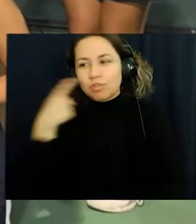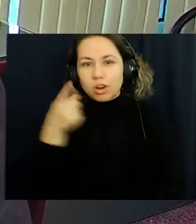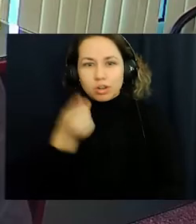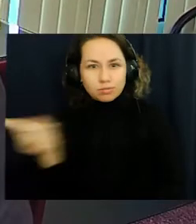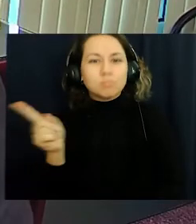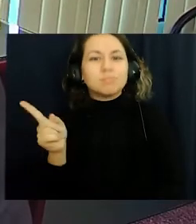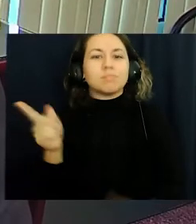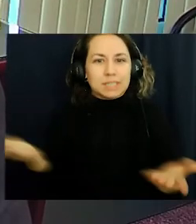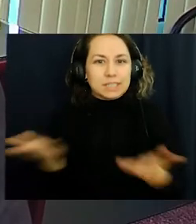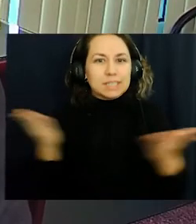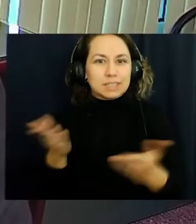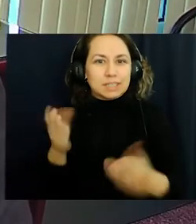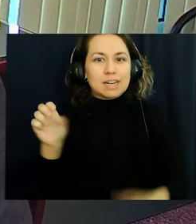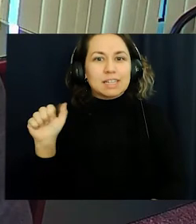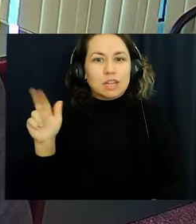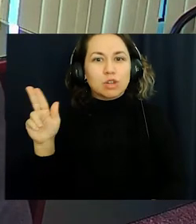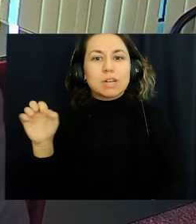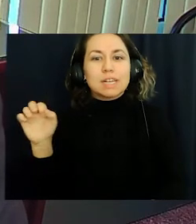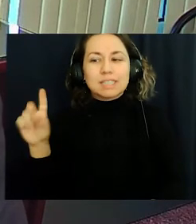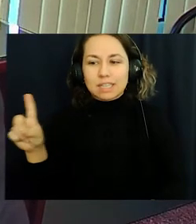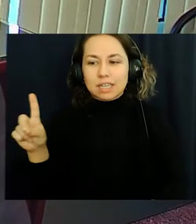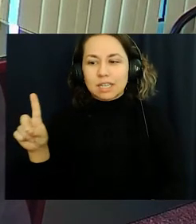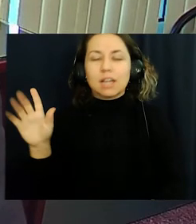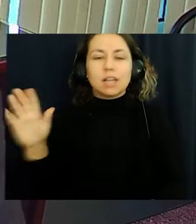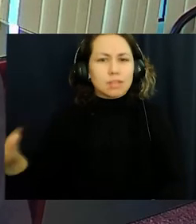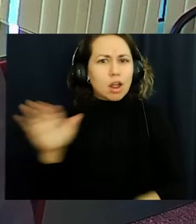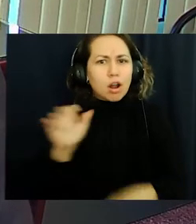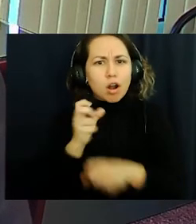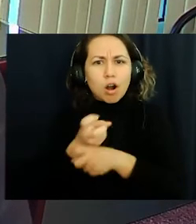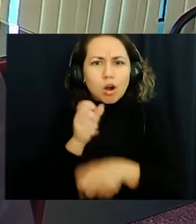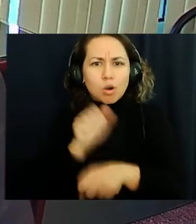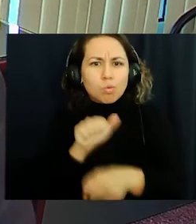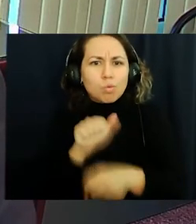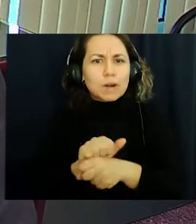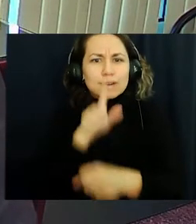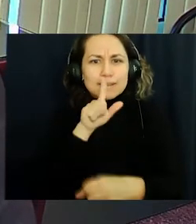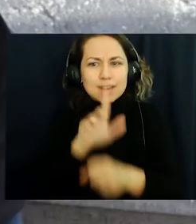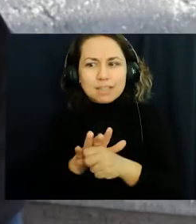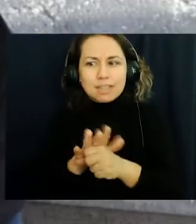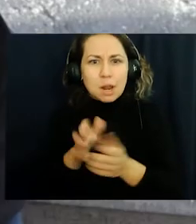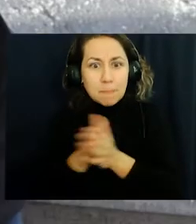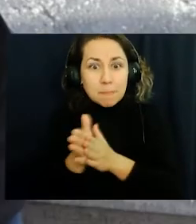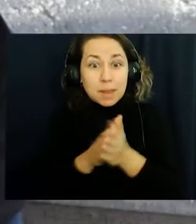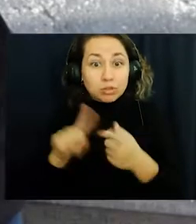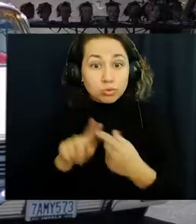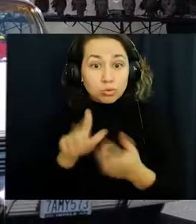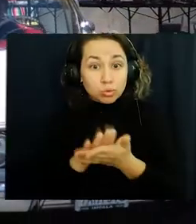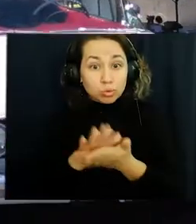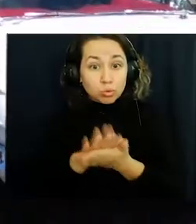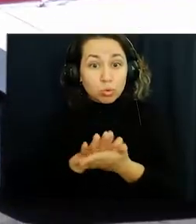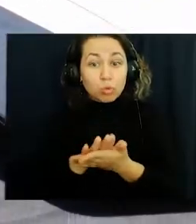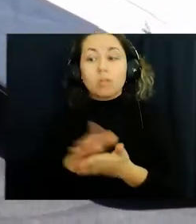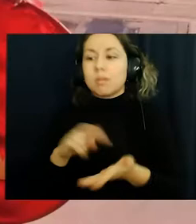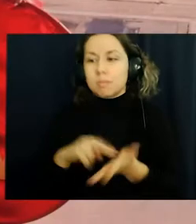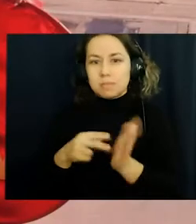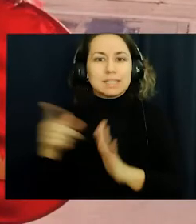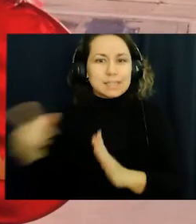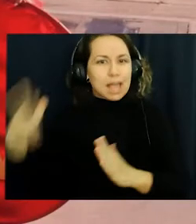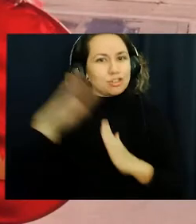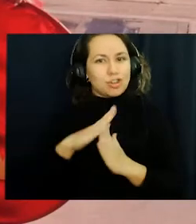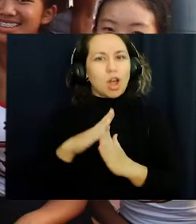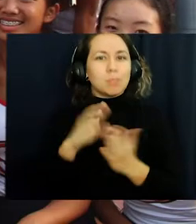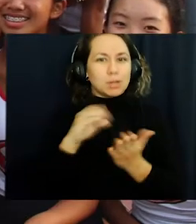del distrito. Es un esfuerzo cumulativo que conlleva al éxito de estos alumnos. Su trabajo, dedicación para la escuela ha